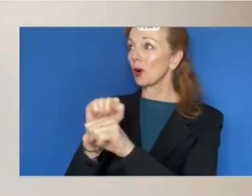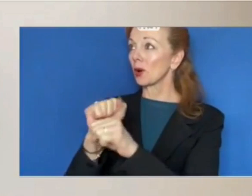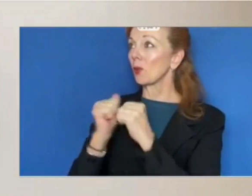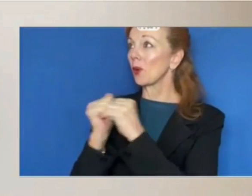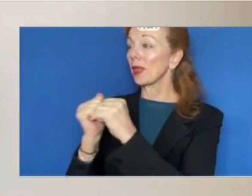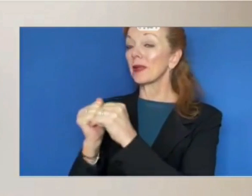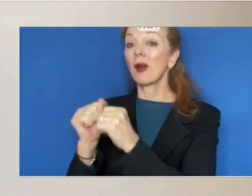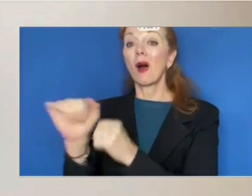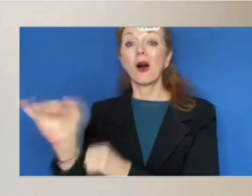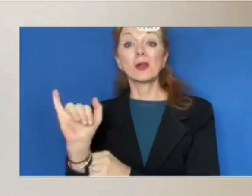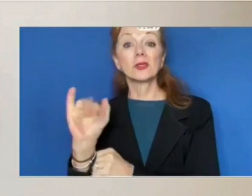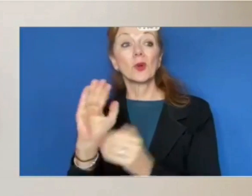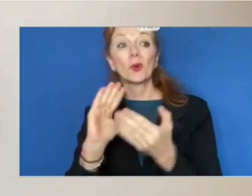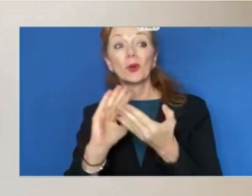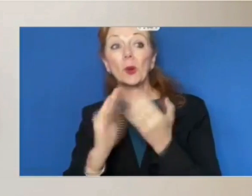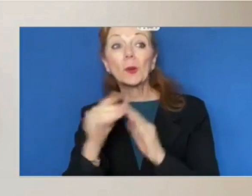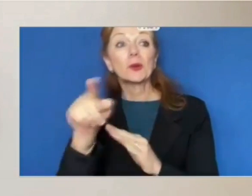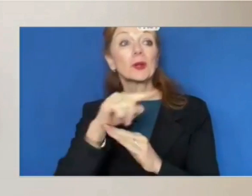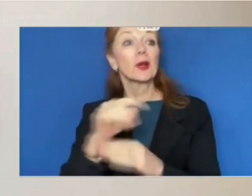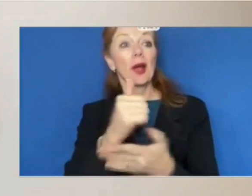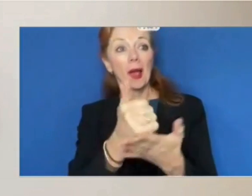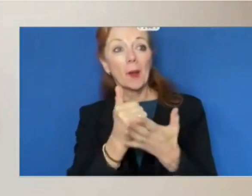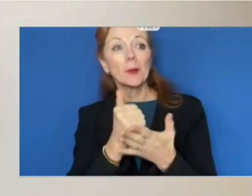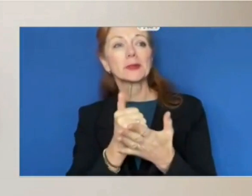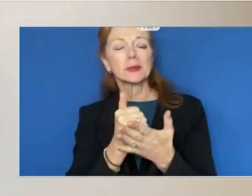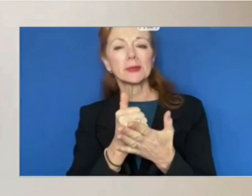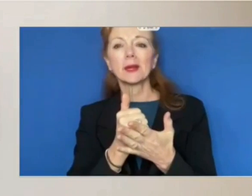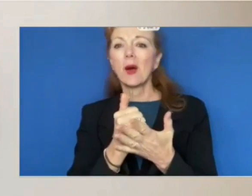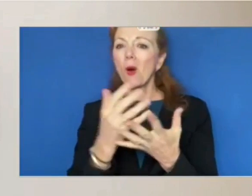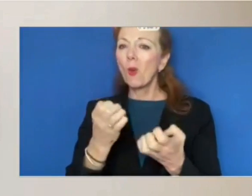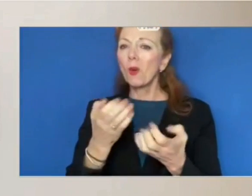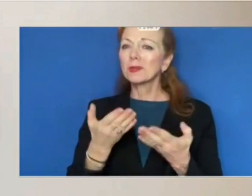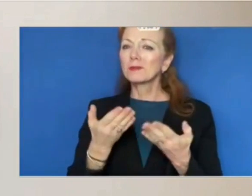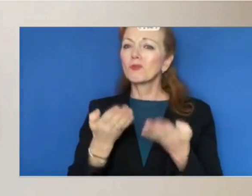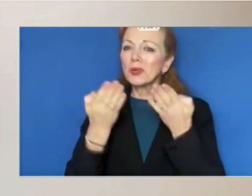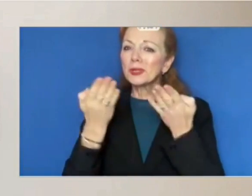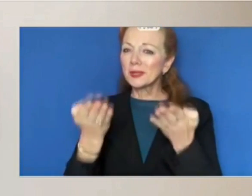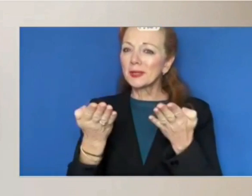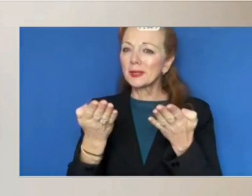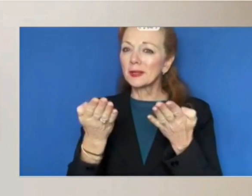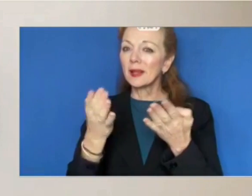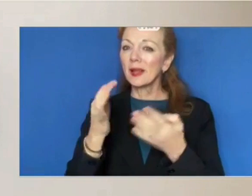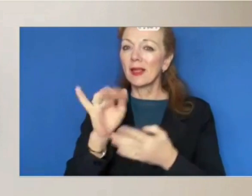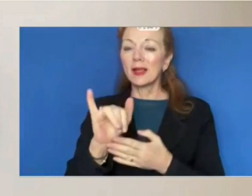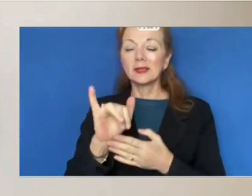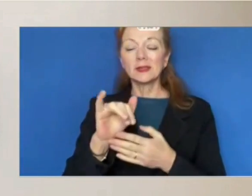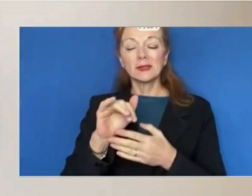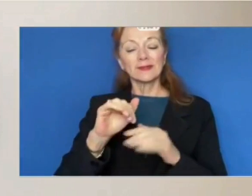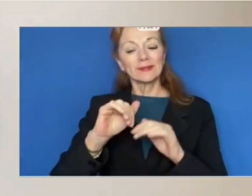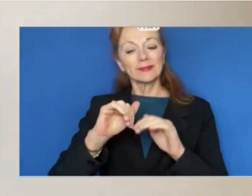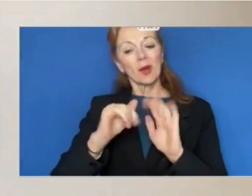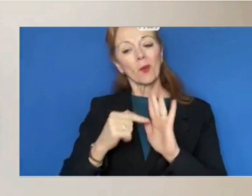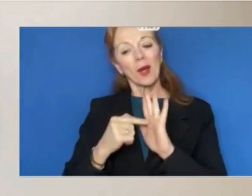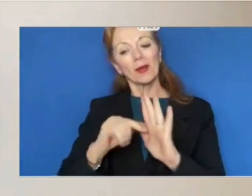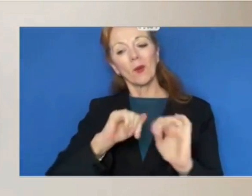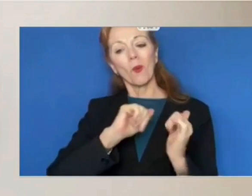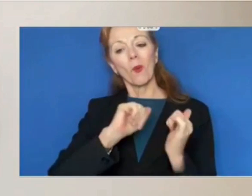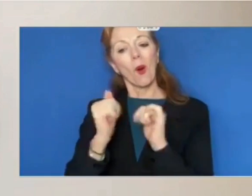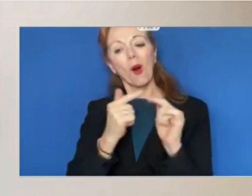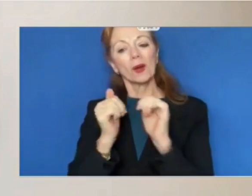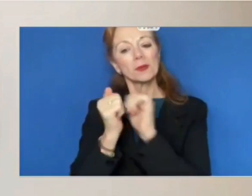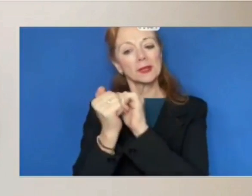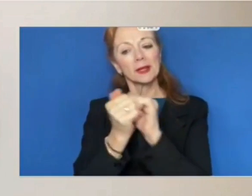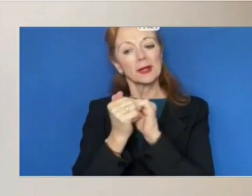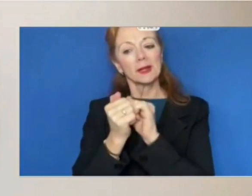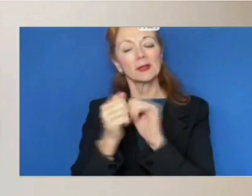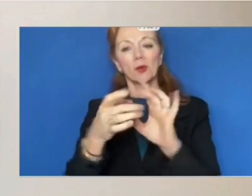crimes to us. So just wanted to present that as a way that all of this kind of comes together as it relates to identity